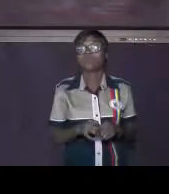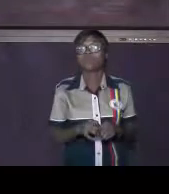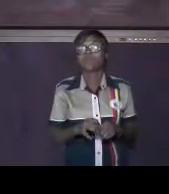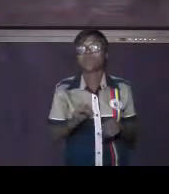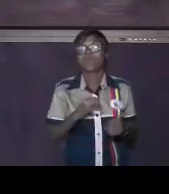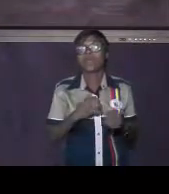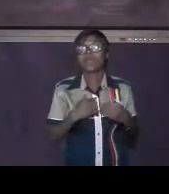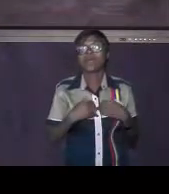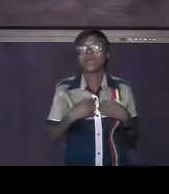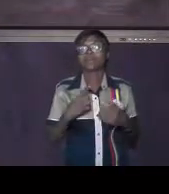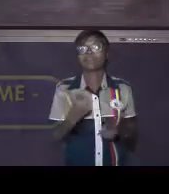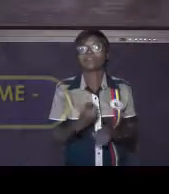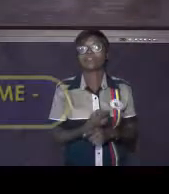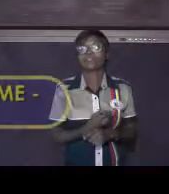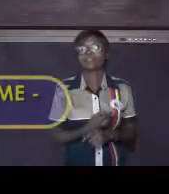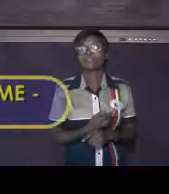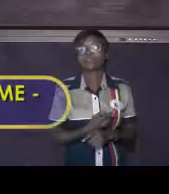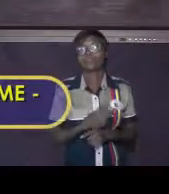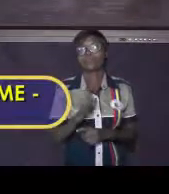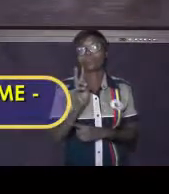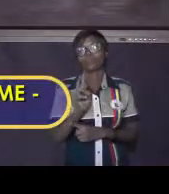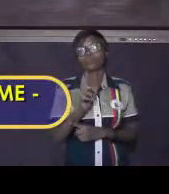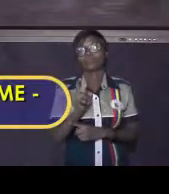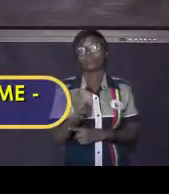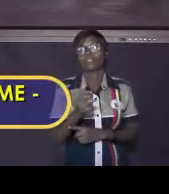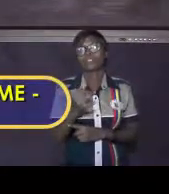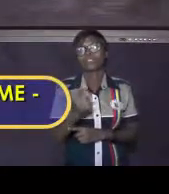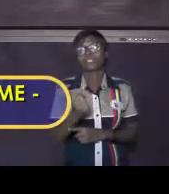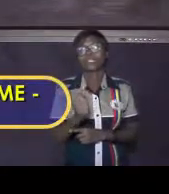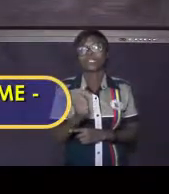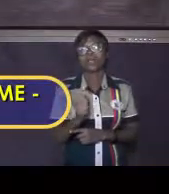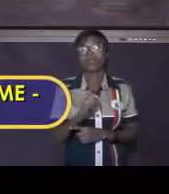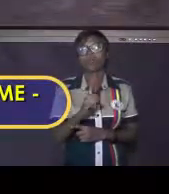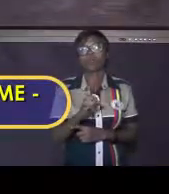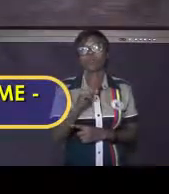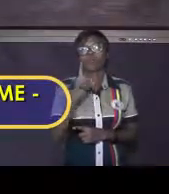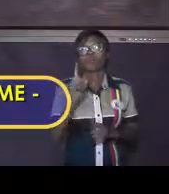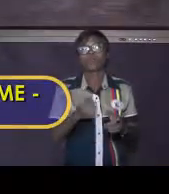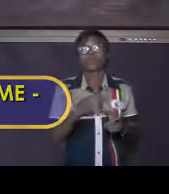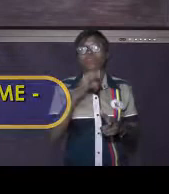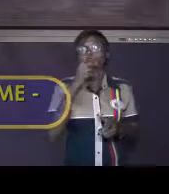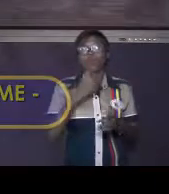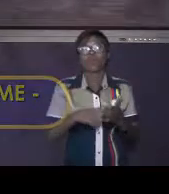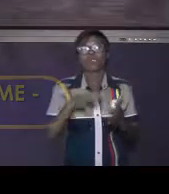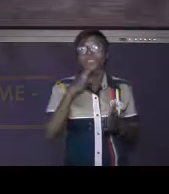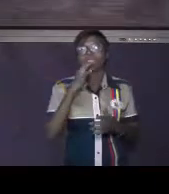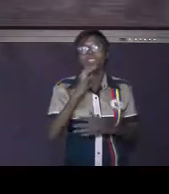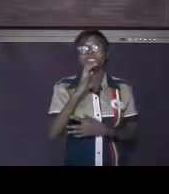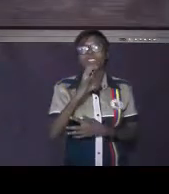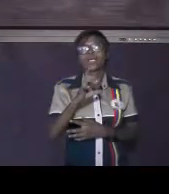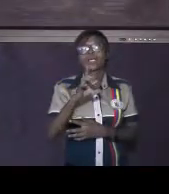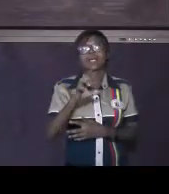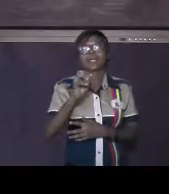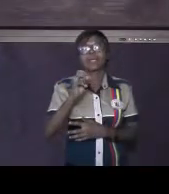Evaluation. I have just two questions. The first one is, what is